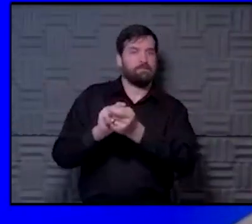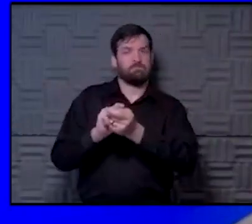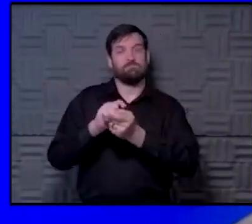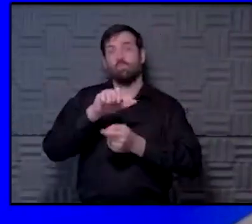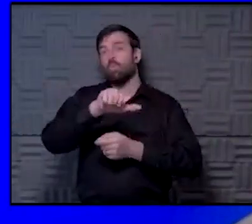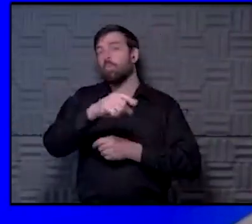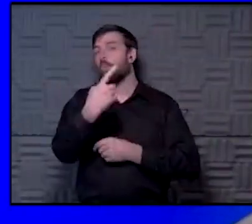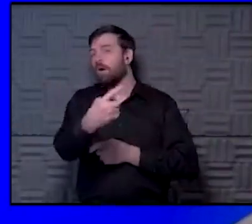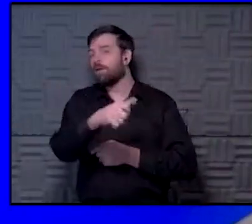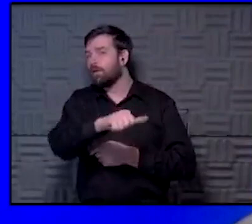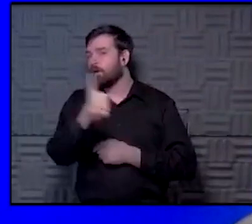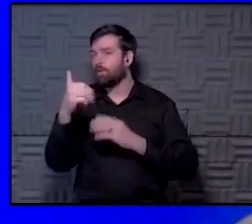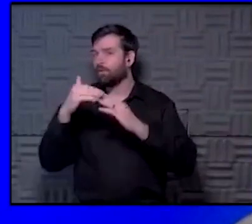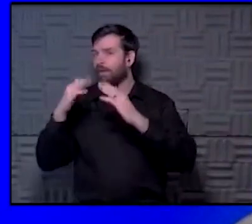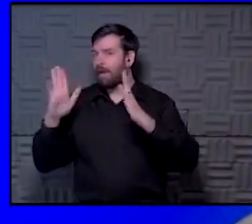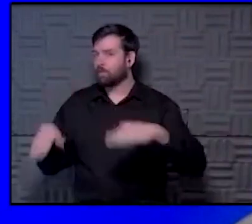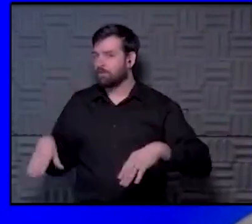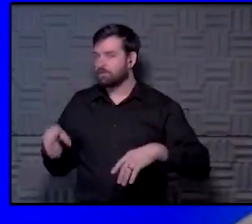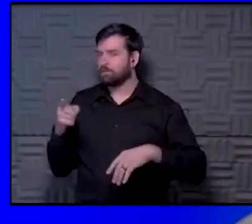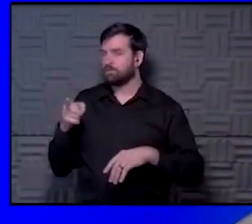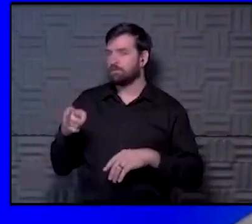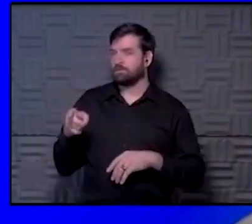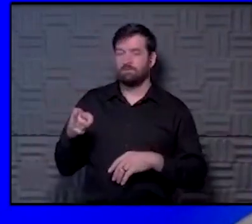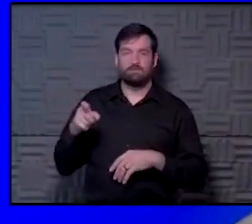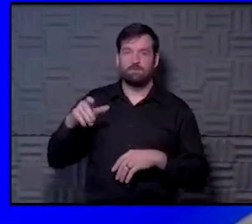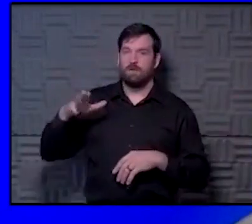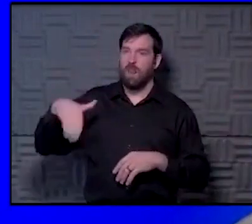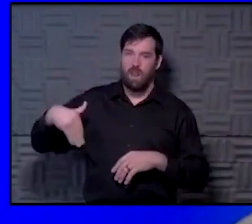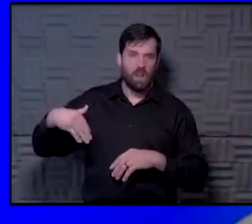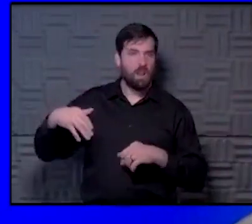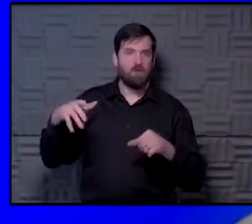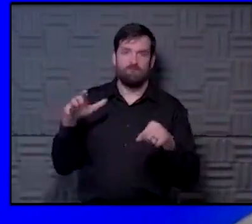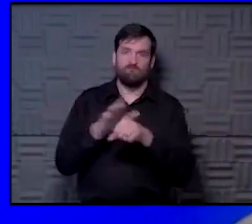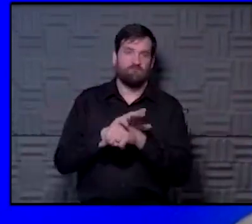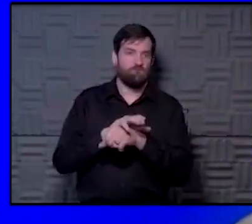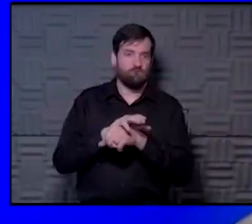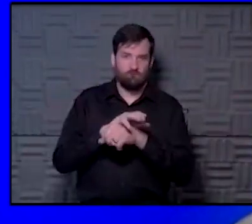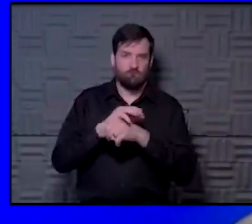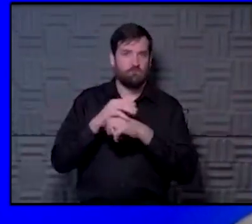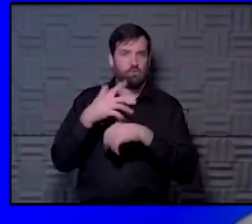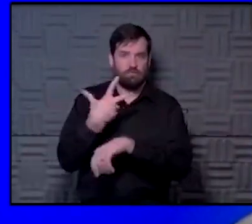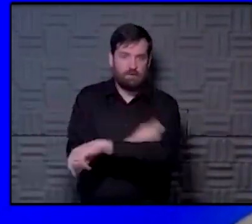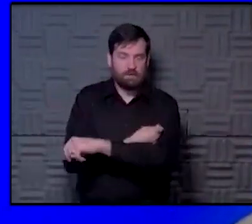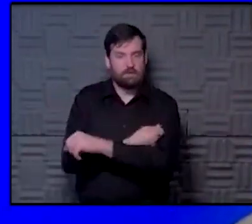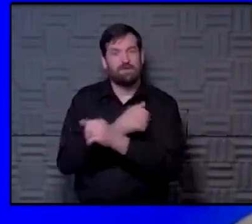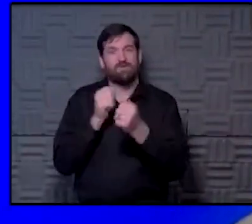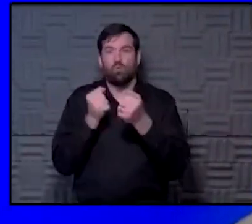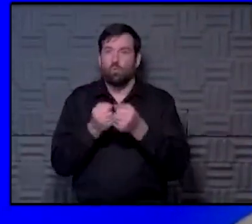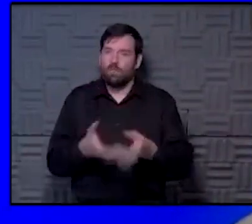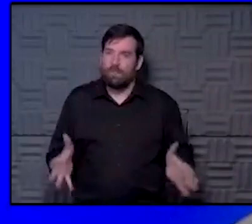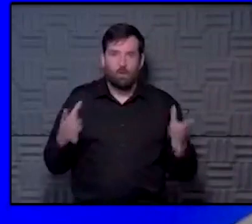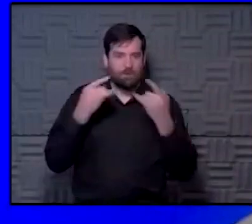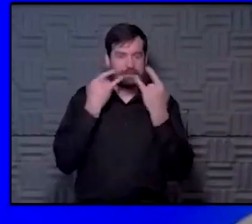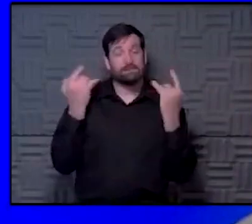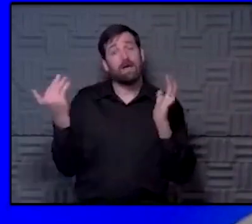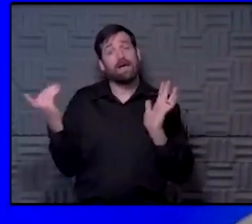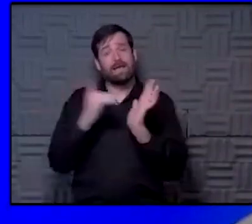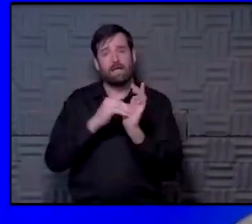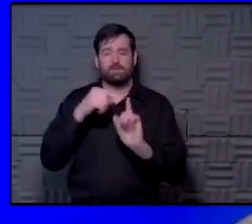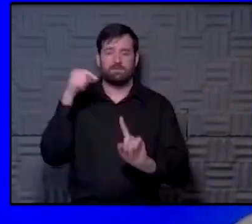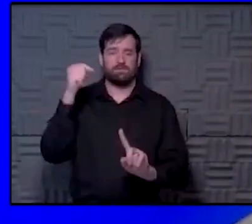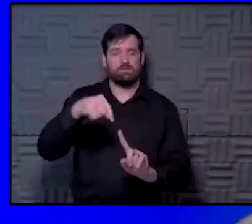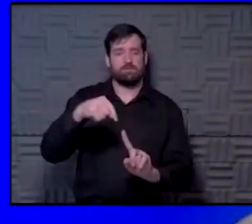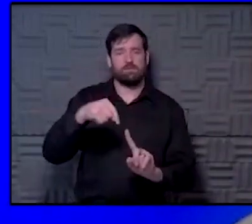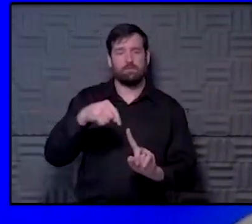other household that is not fully vaccinated with your mask off in doing that. So I think, again, it goes back to